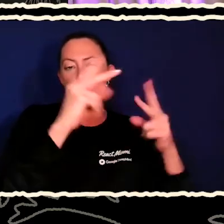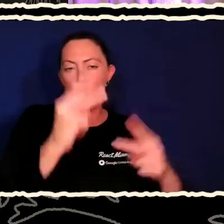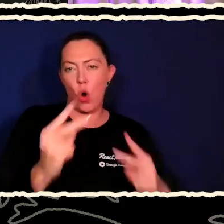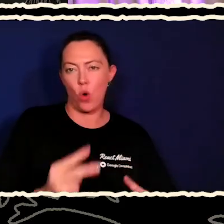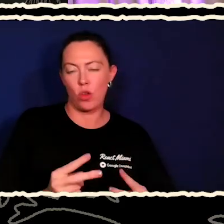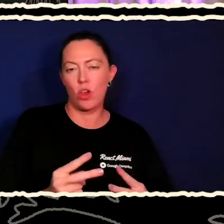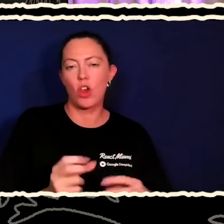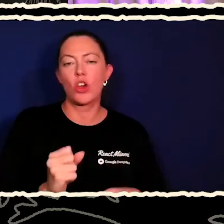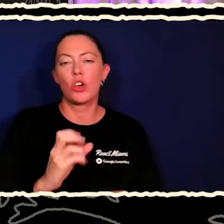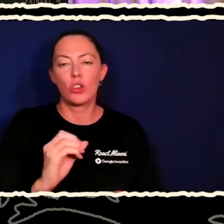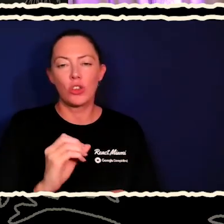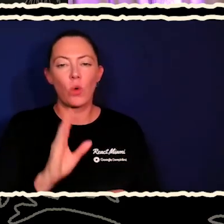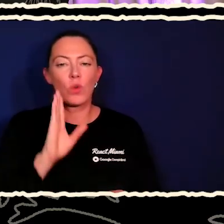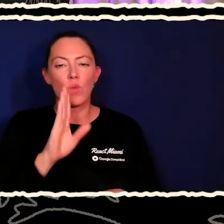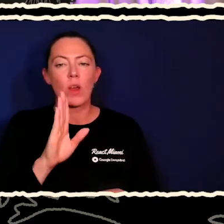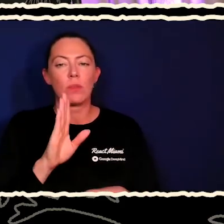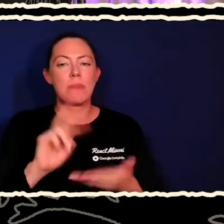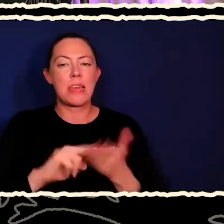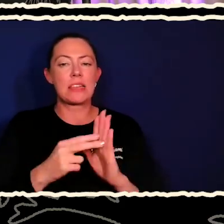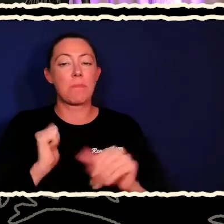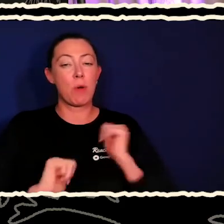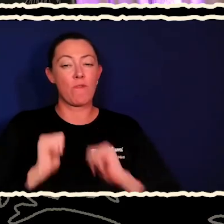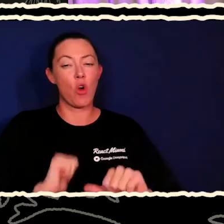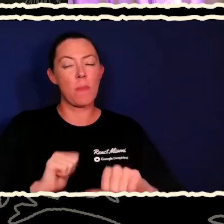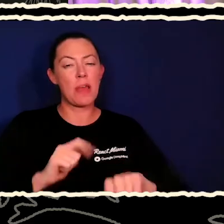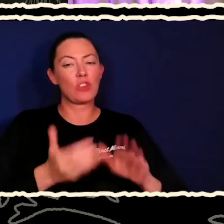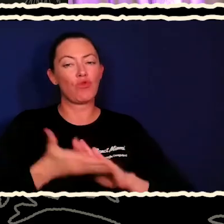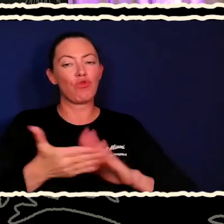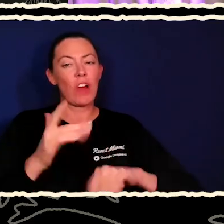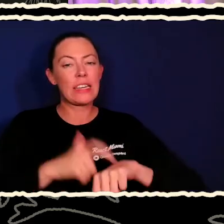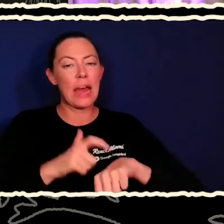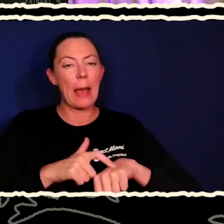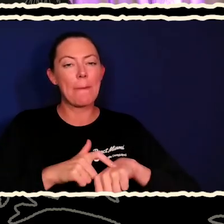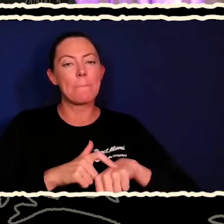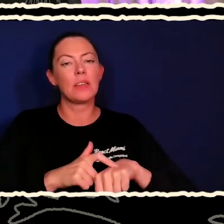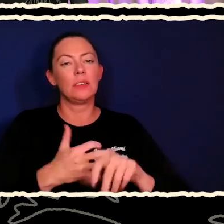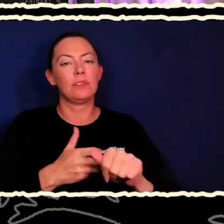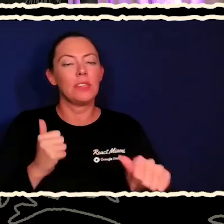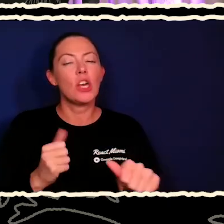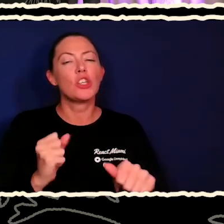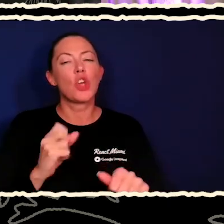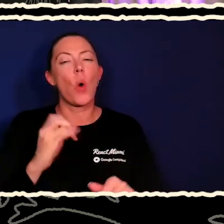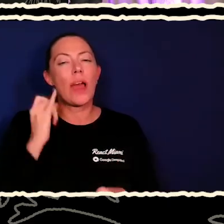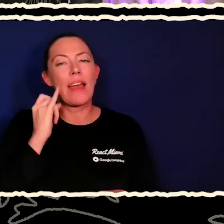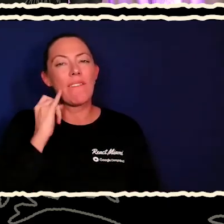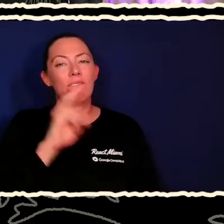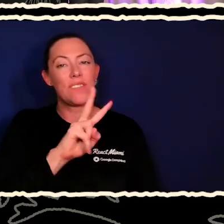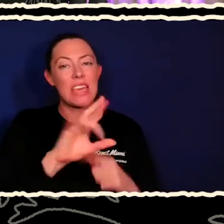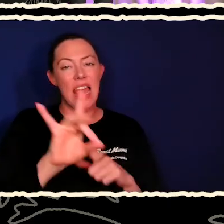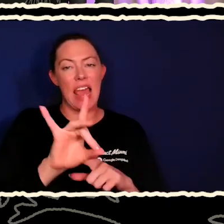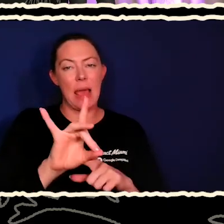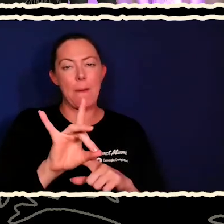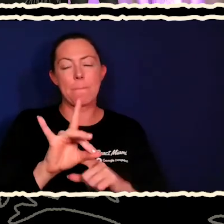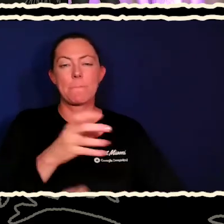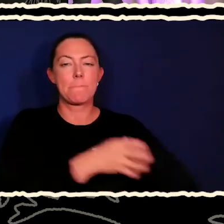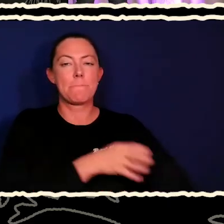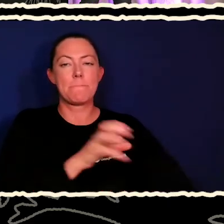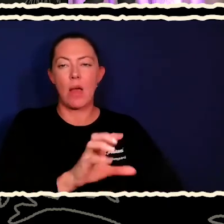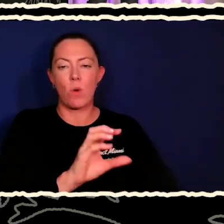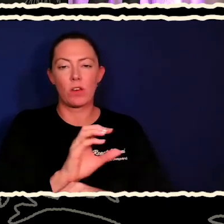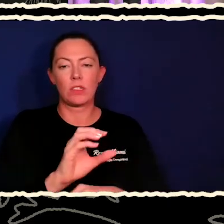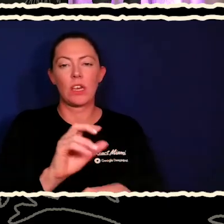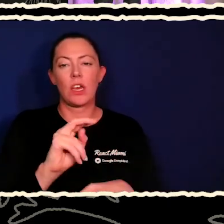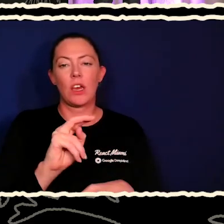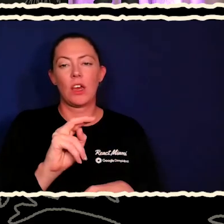of a JavaScript engine that executes your code. For example, V8 is the JavaScript engine that powers Node.js, Dino, and